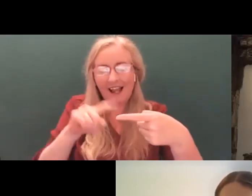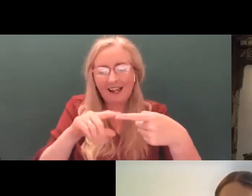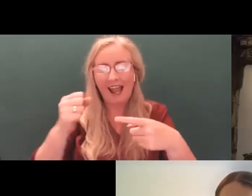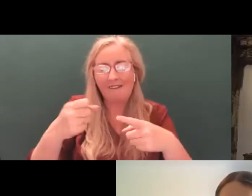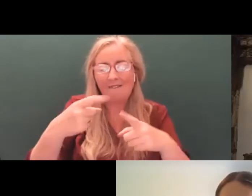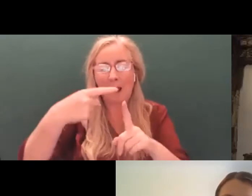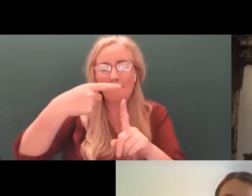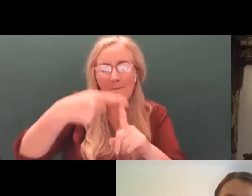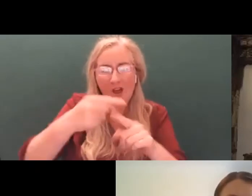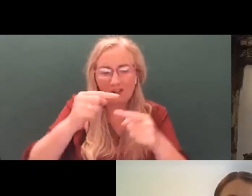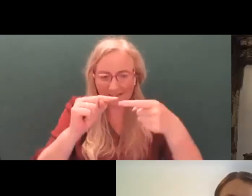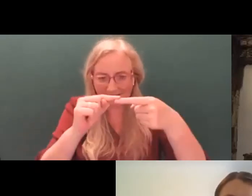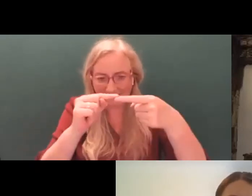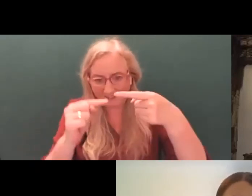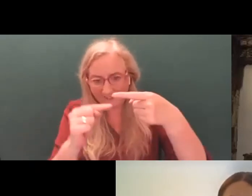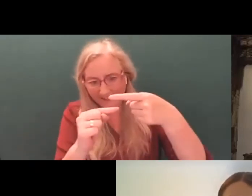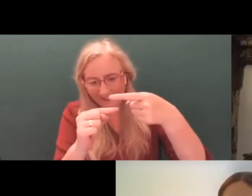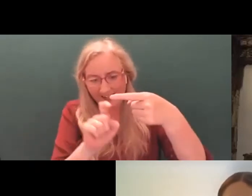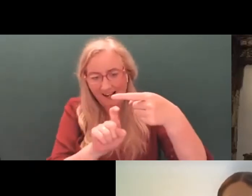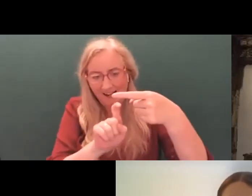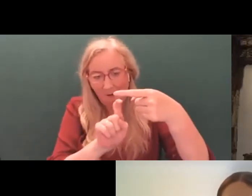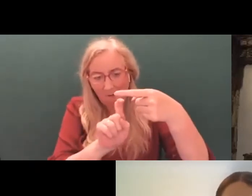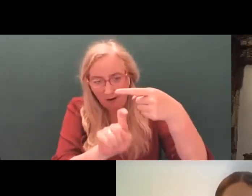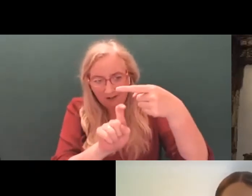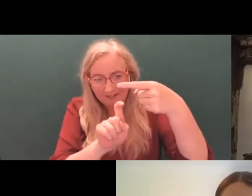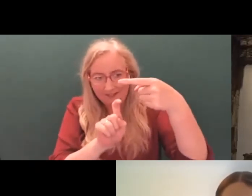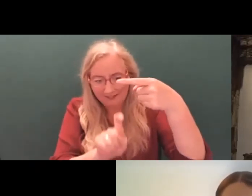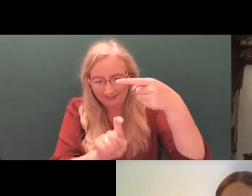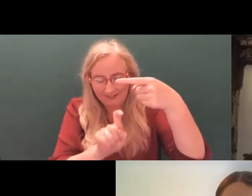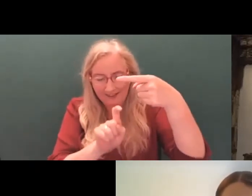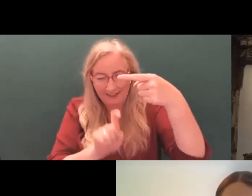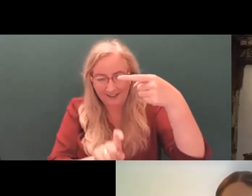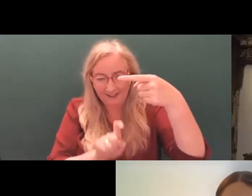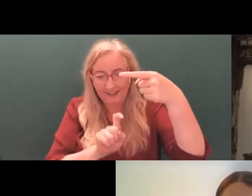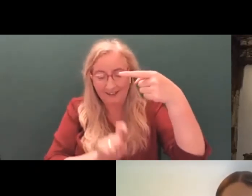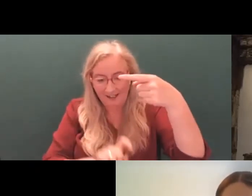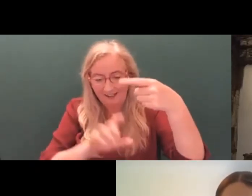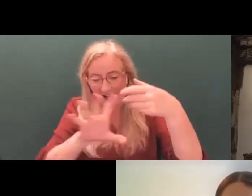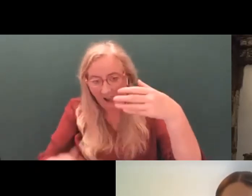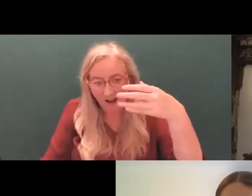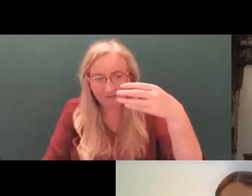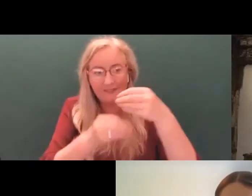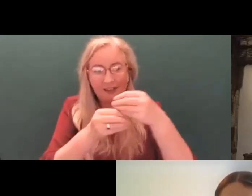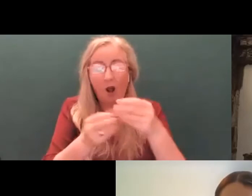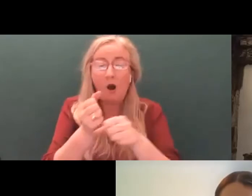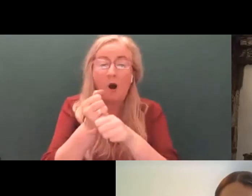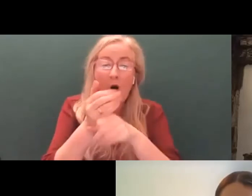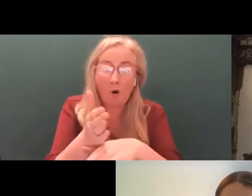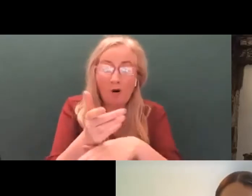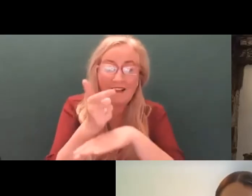under that. And you can keep adding videos until you have them all of your videos uploaded.